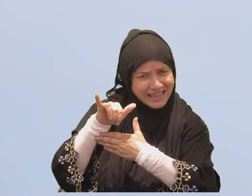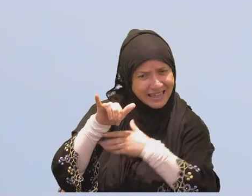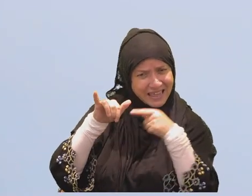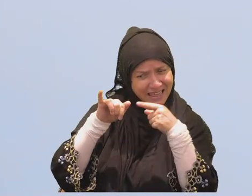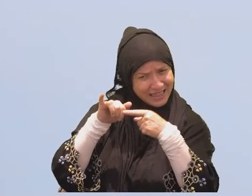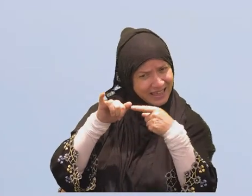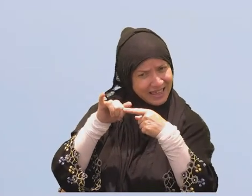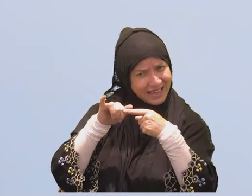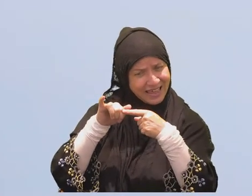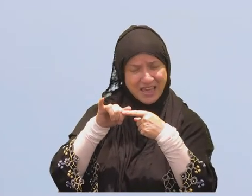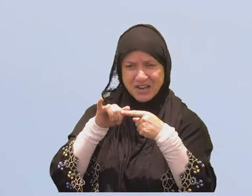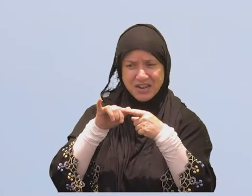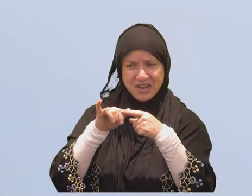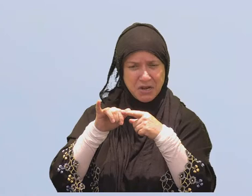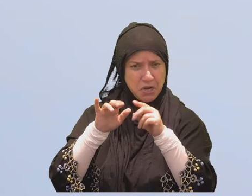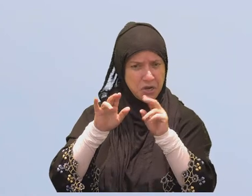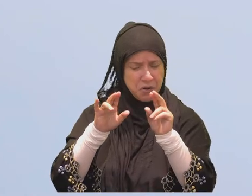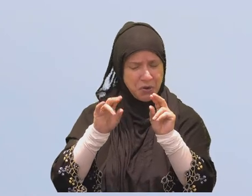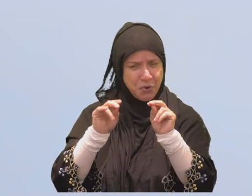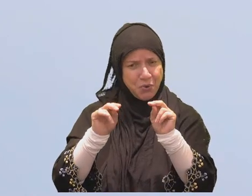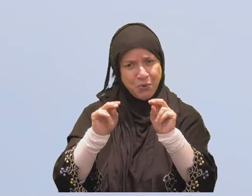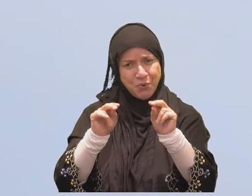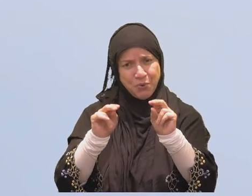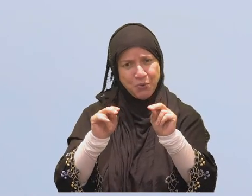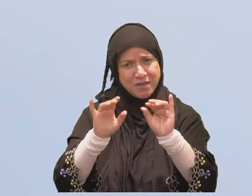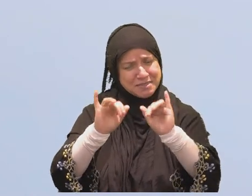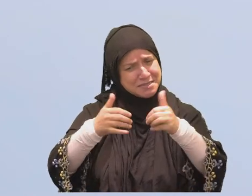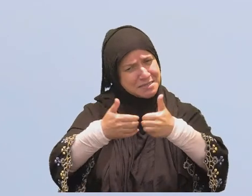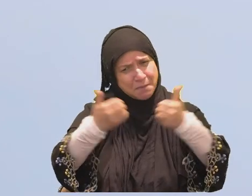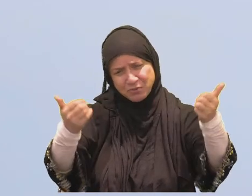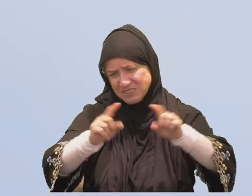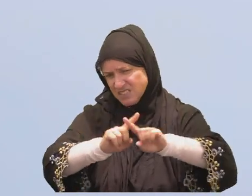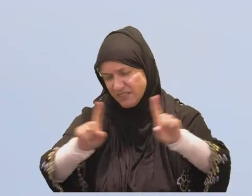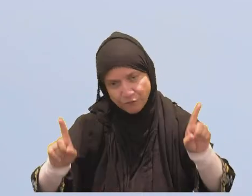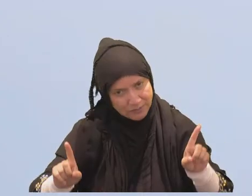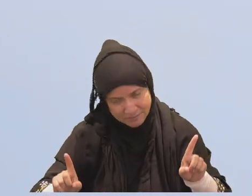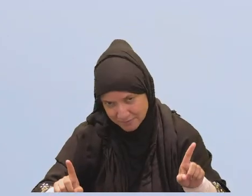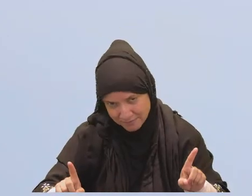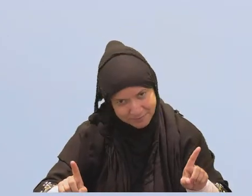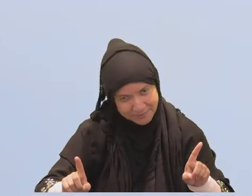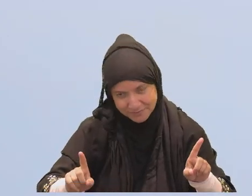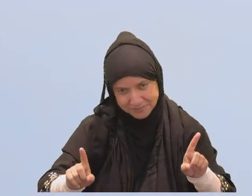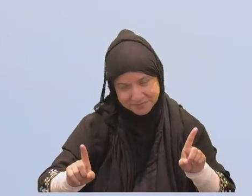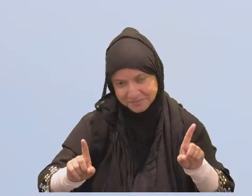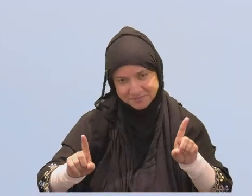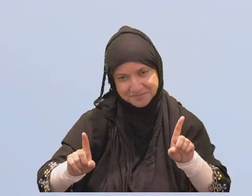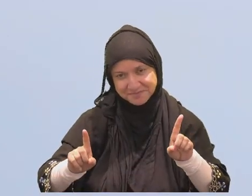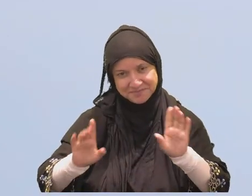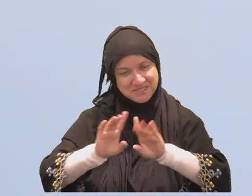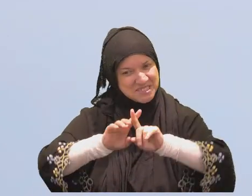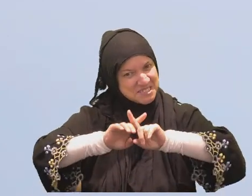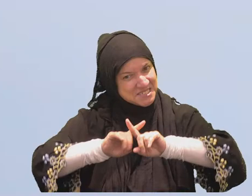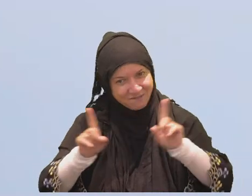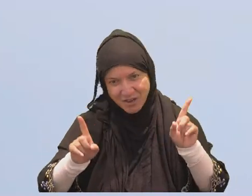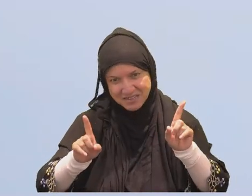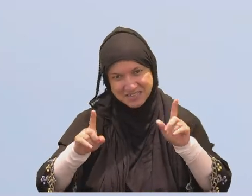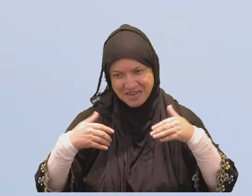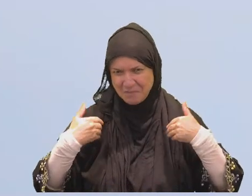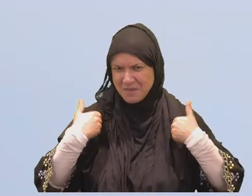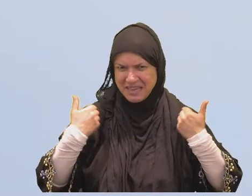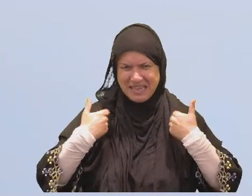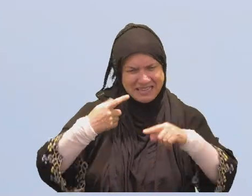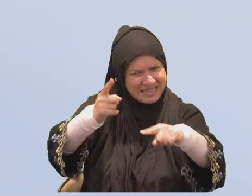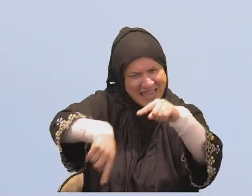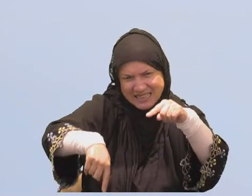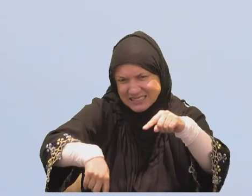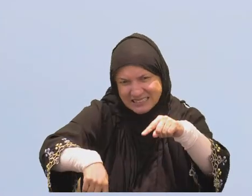monkey driving down the highway 70 miles an hour, talking to someone 300 miles away via an